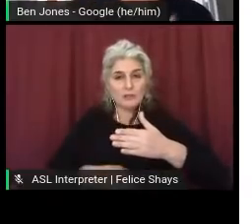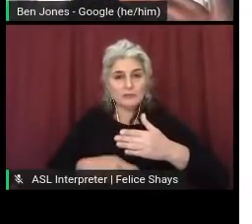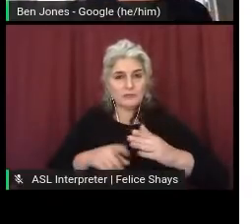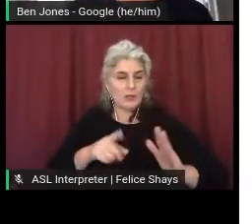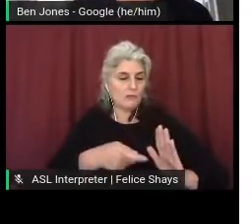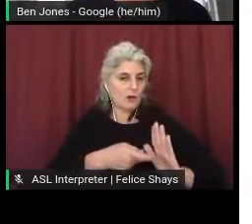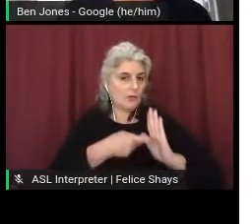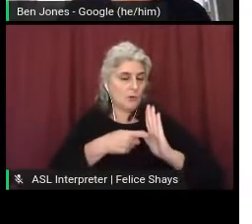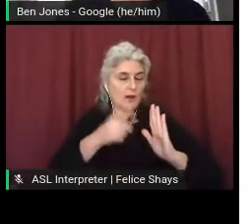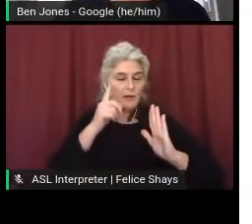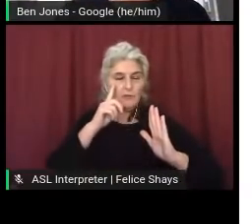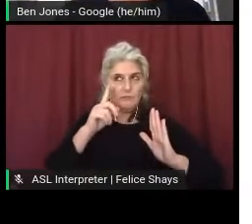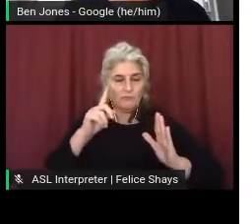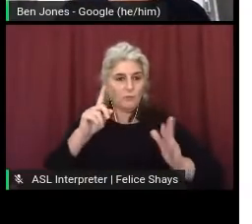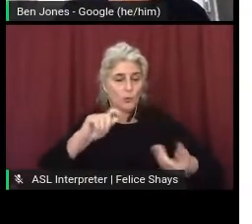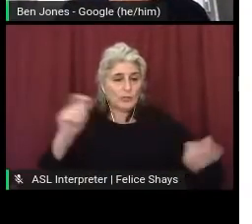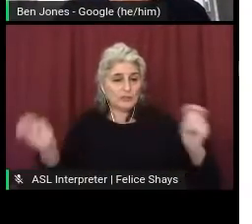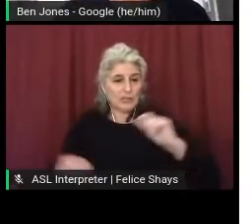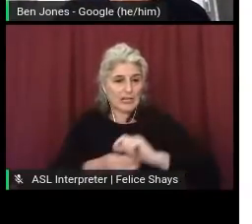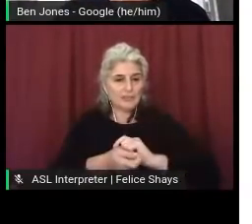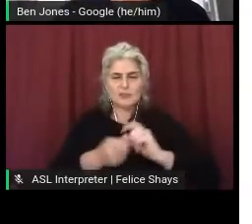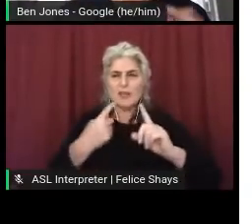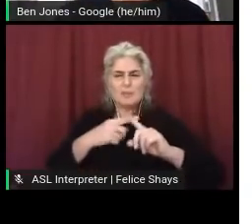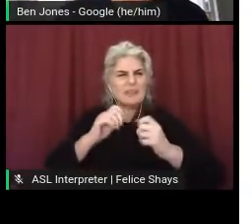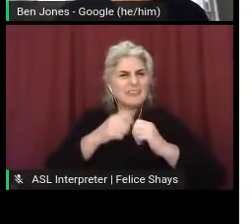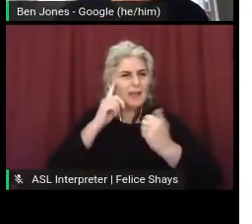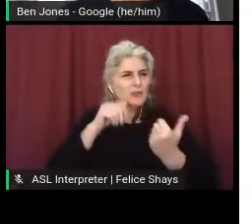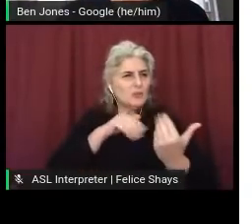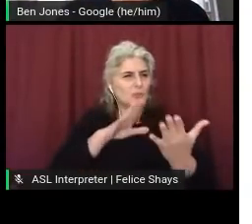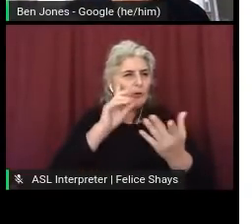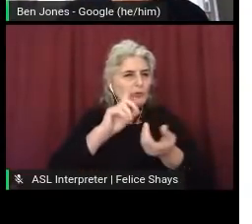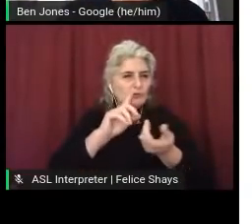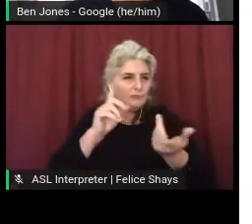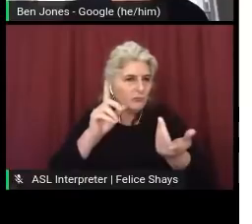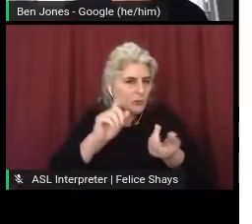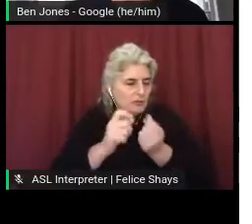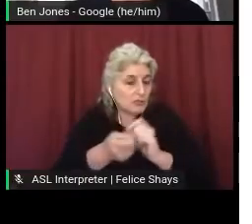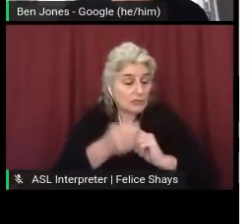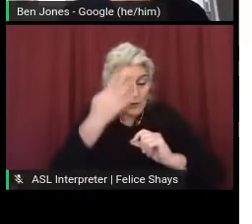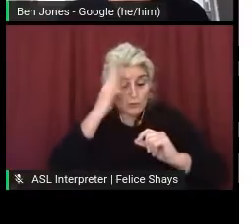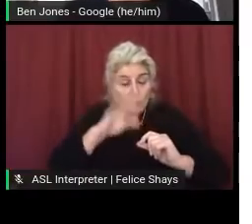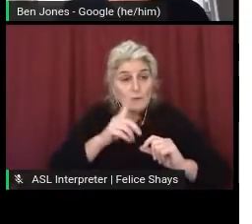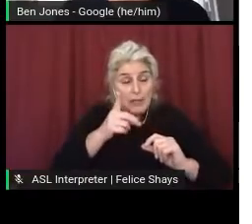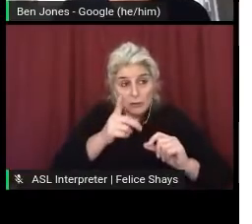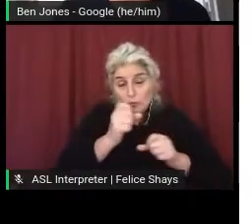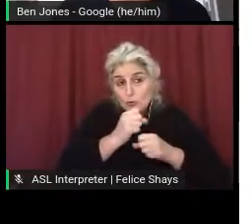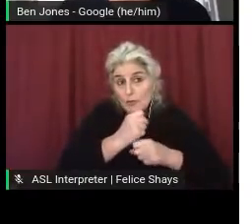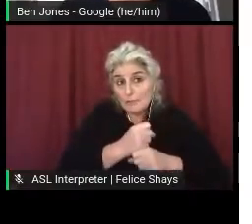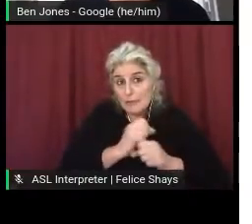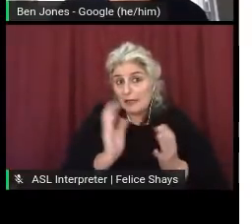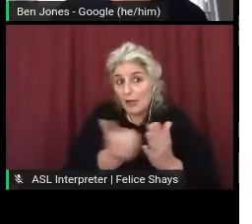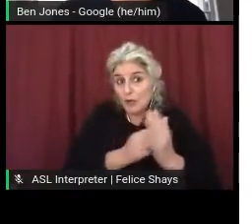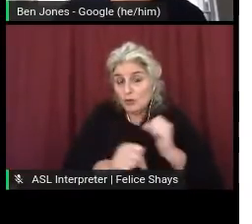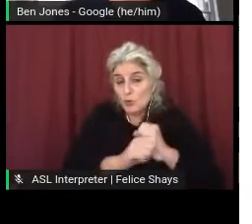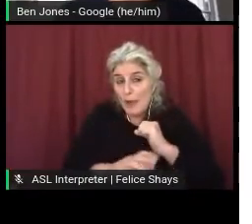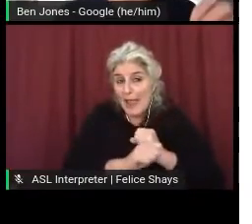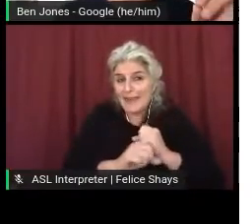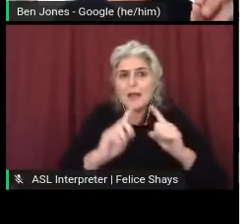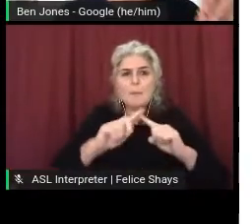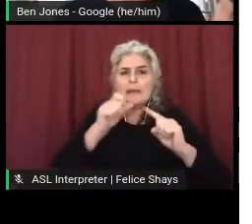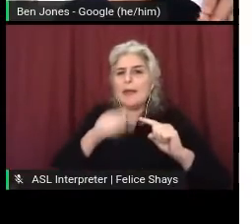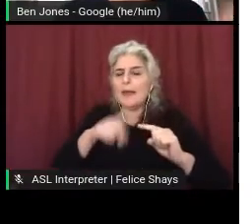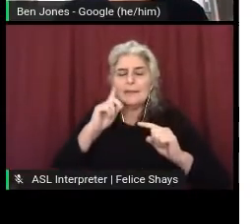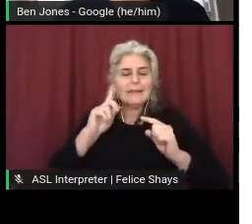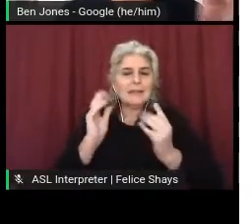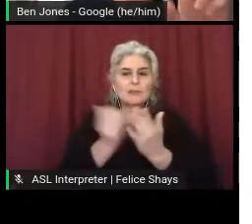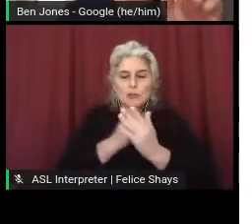and the set of choices you can think about making. You can make a new ad without doing a new shoot without creating new content. So